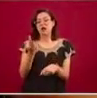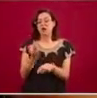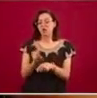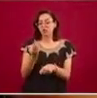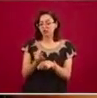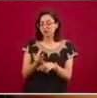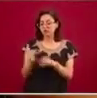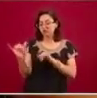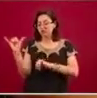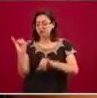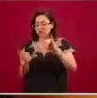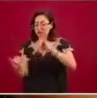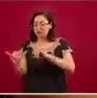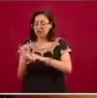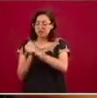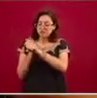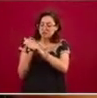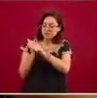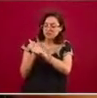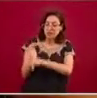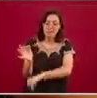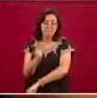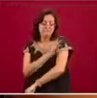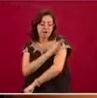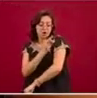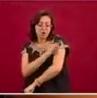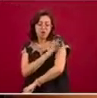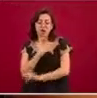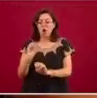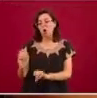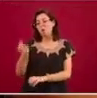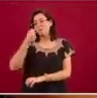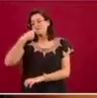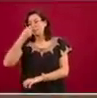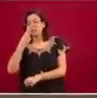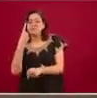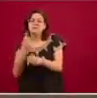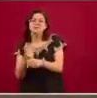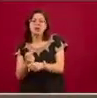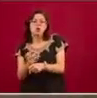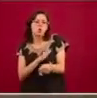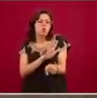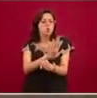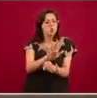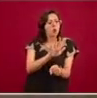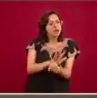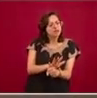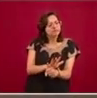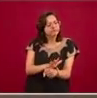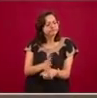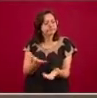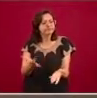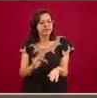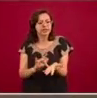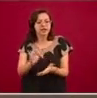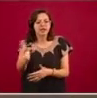happen with the studies that we have so far? What will happen first? We will be able to have a vaccine or a treatment?